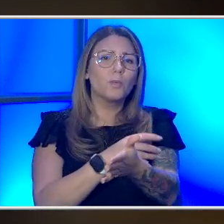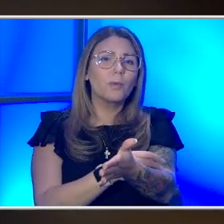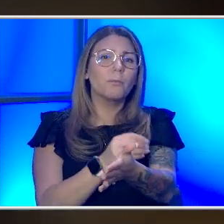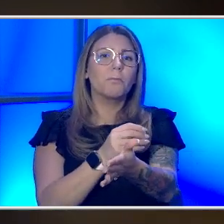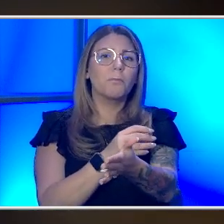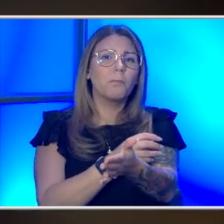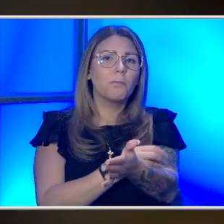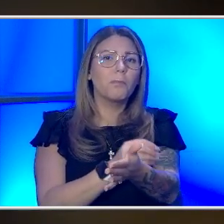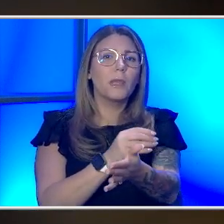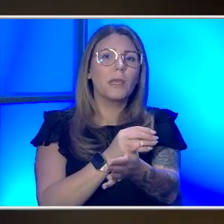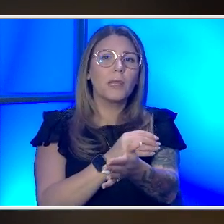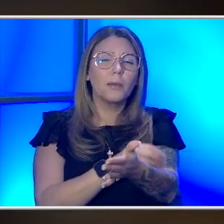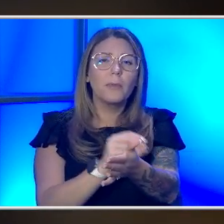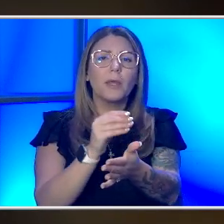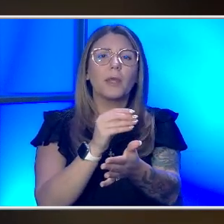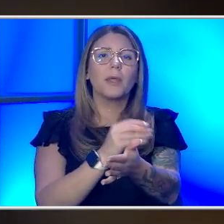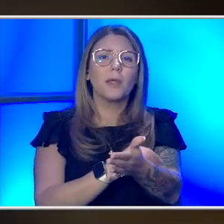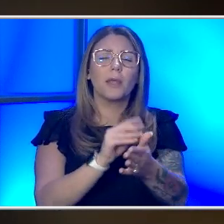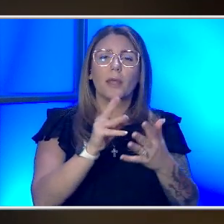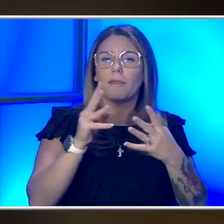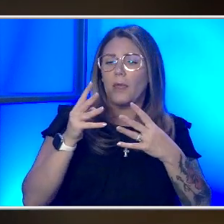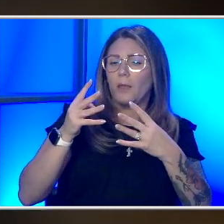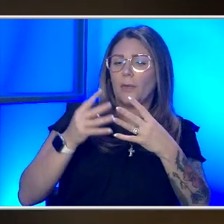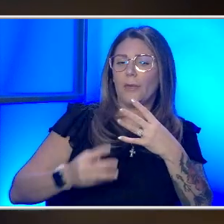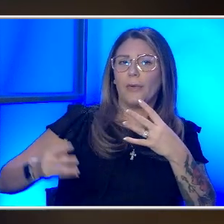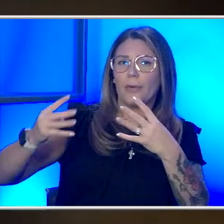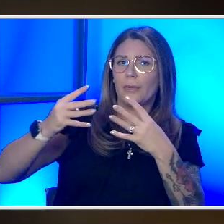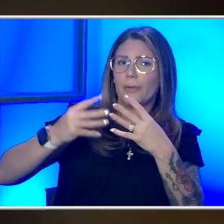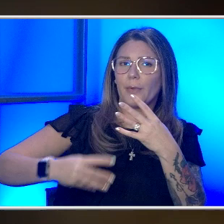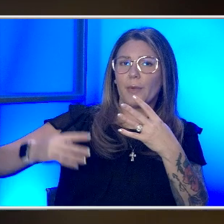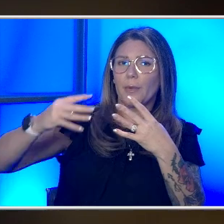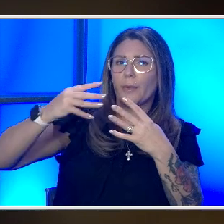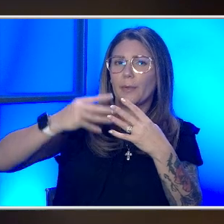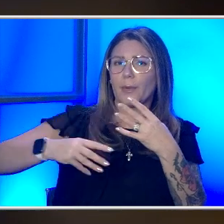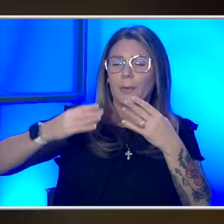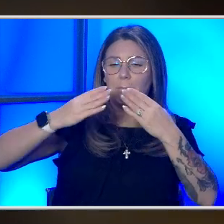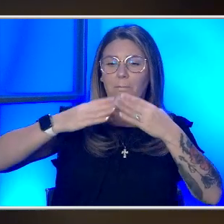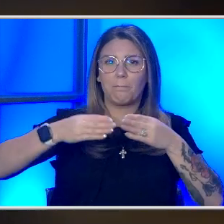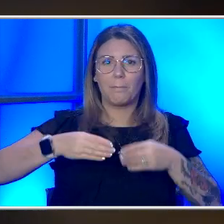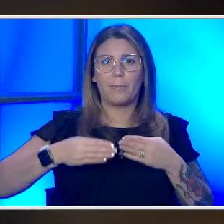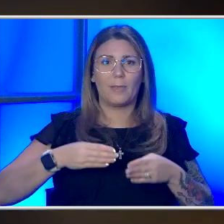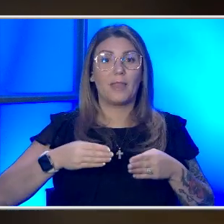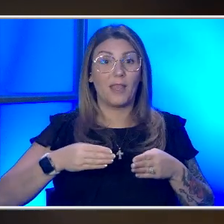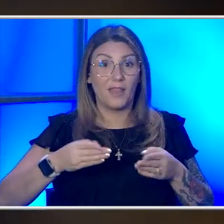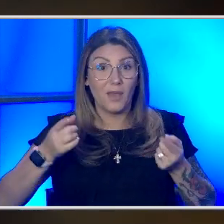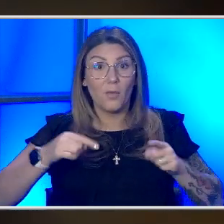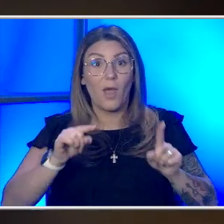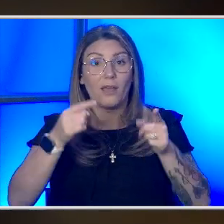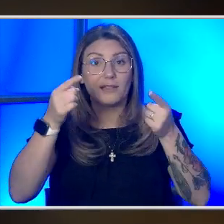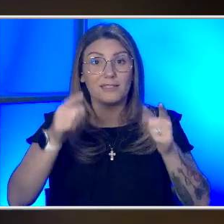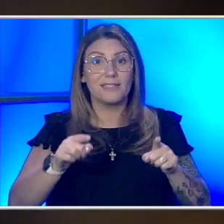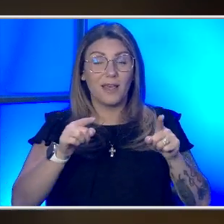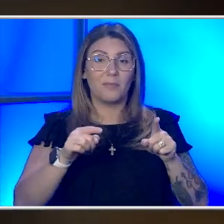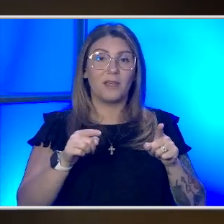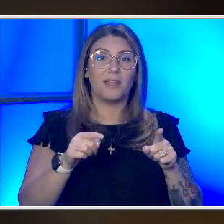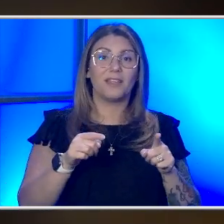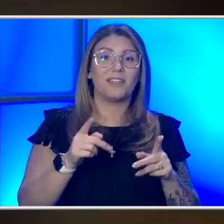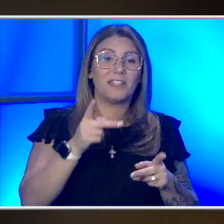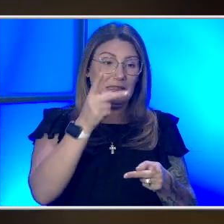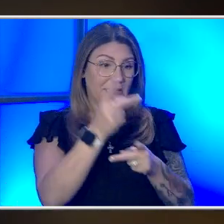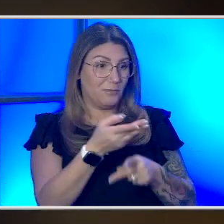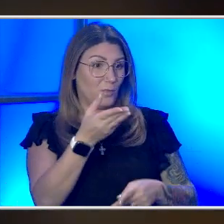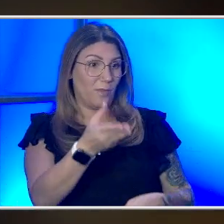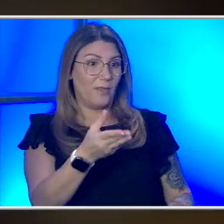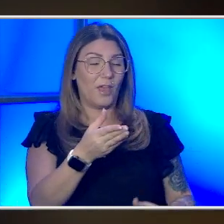it into a centrifuge, and actually splitting it into its parts there on site. So we're able to keep either your plasma or your platelets,